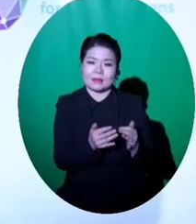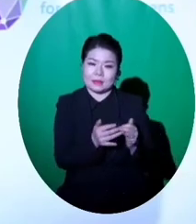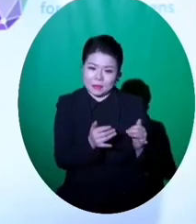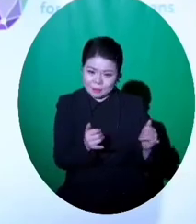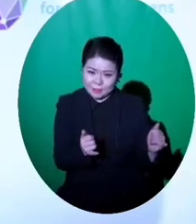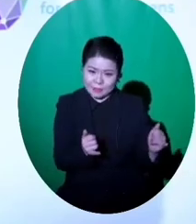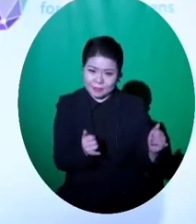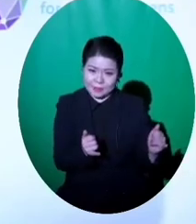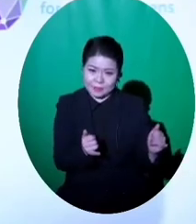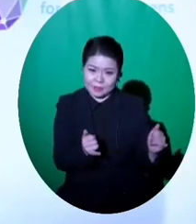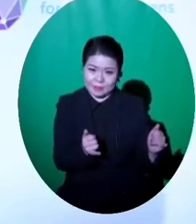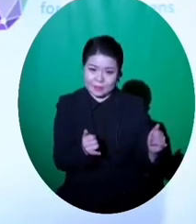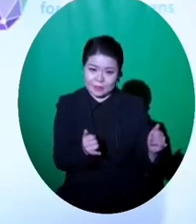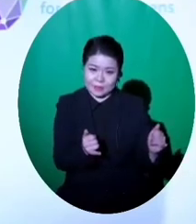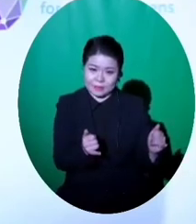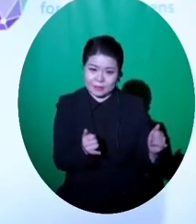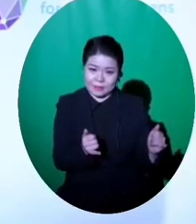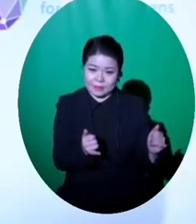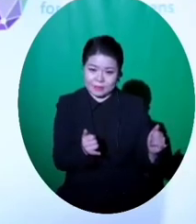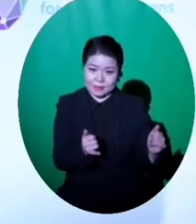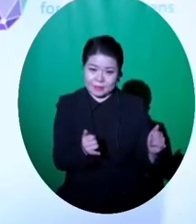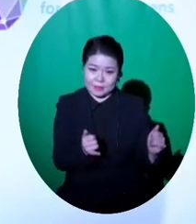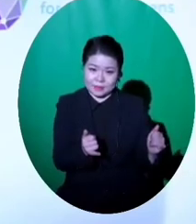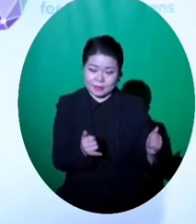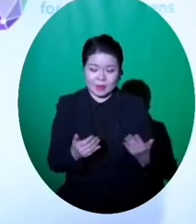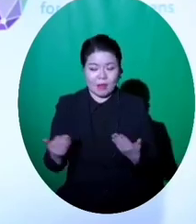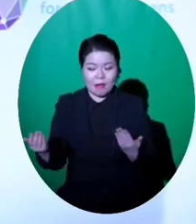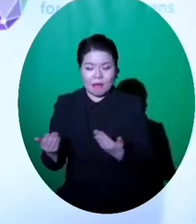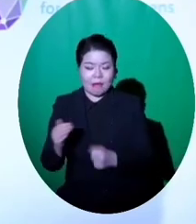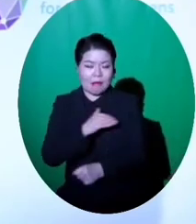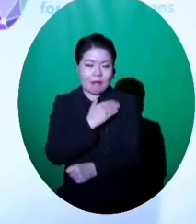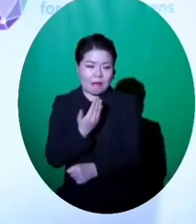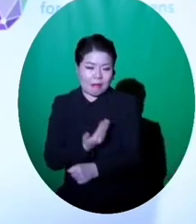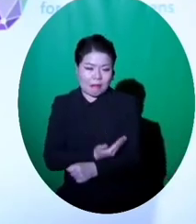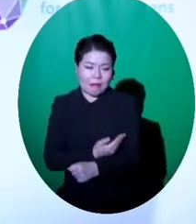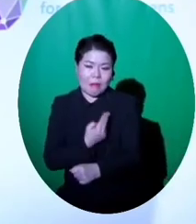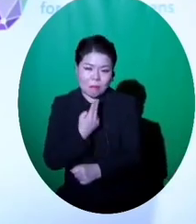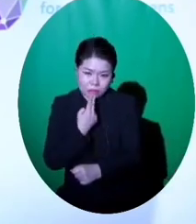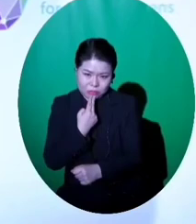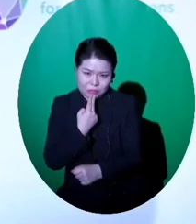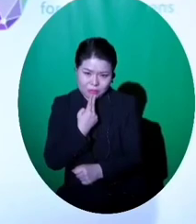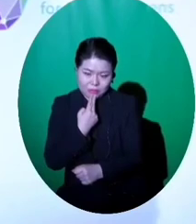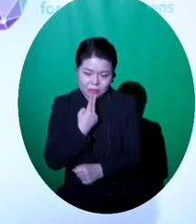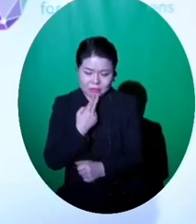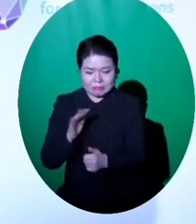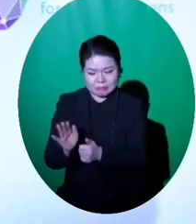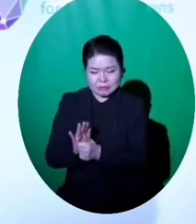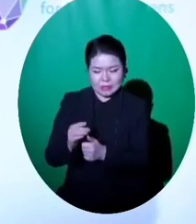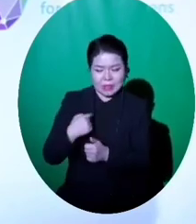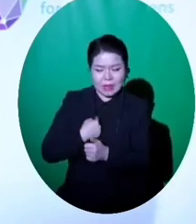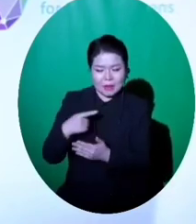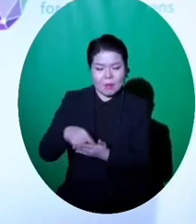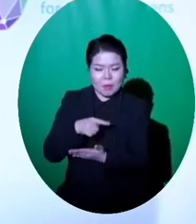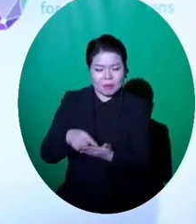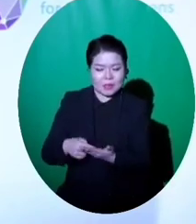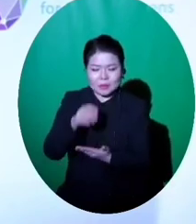of migration of the labor force. And this is something that I've observed firsthand in United States, but